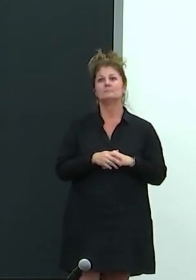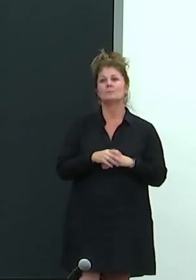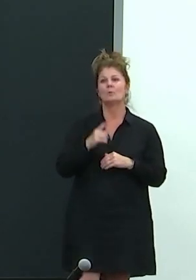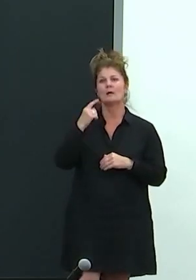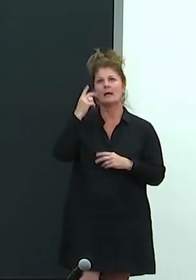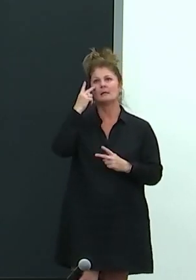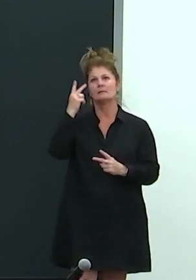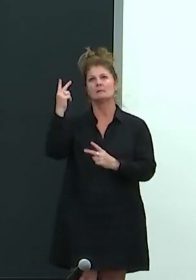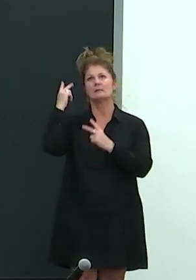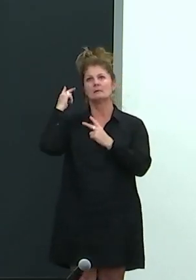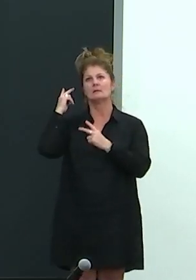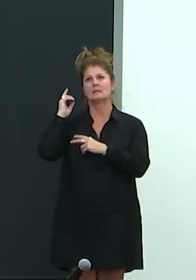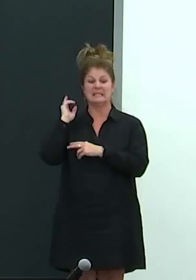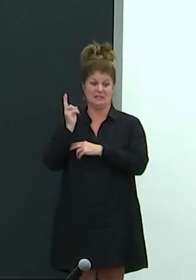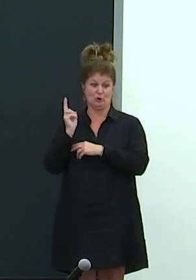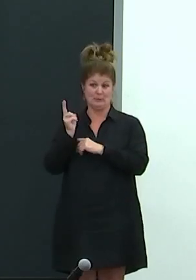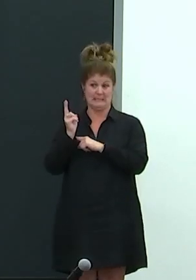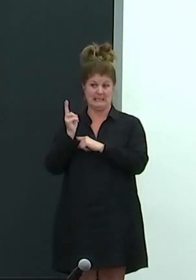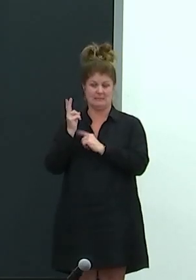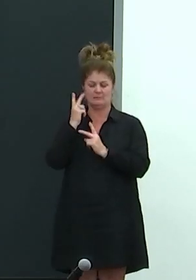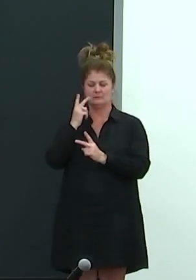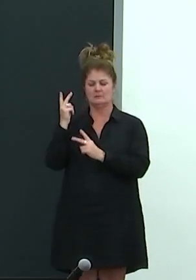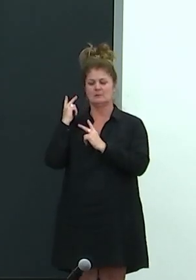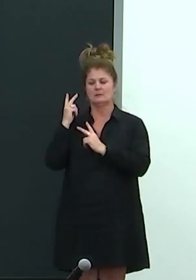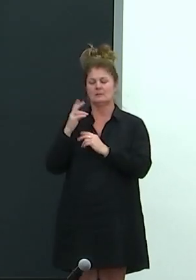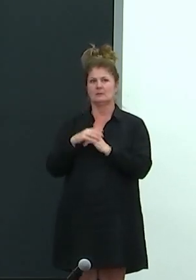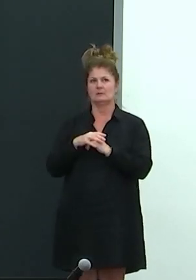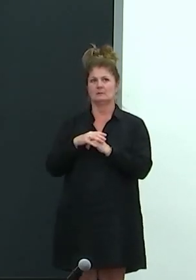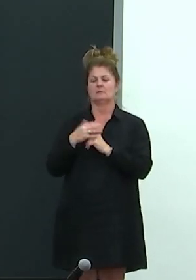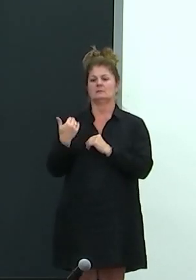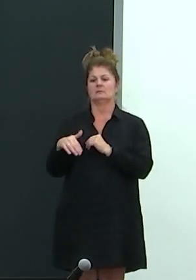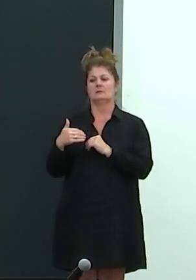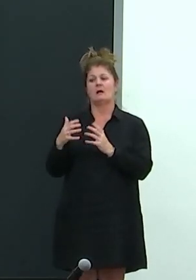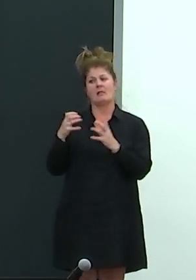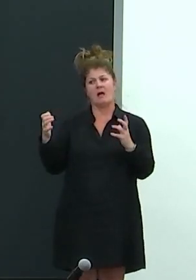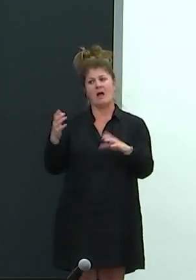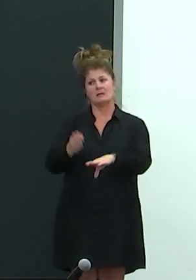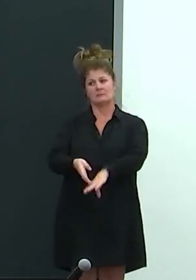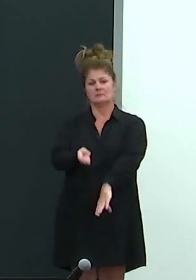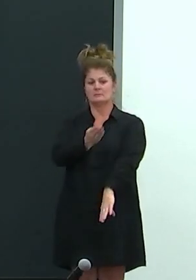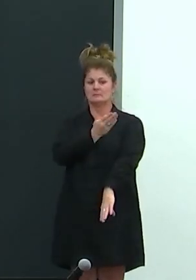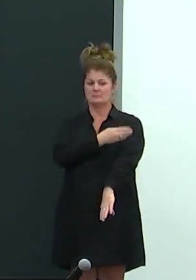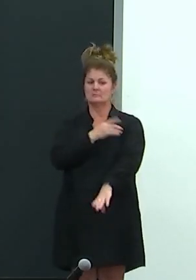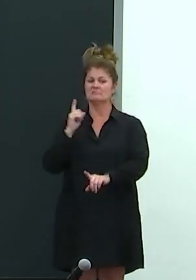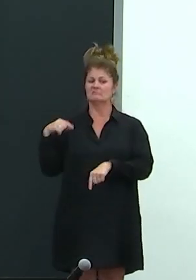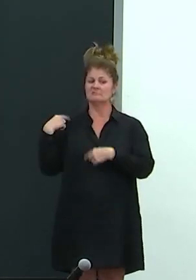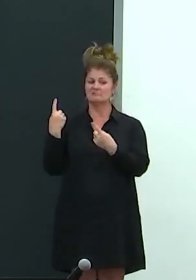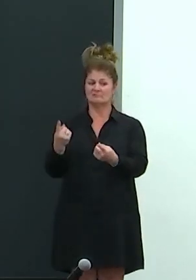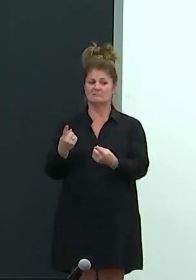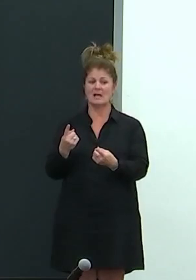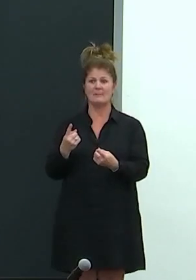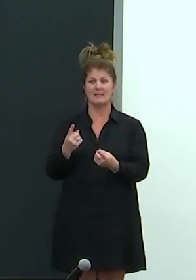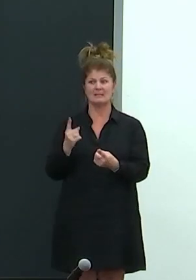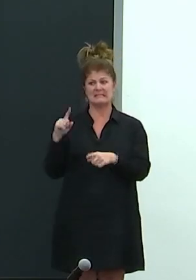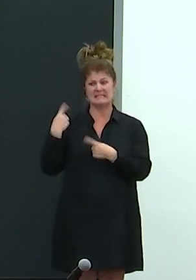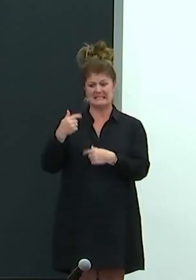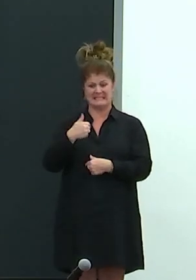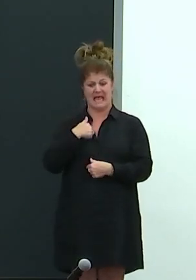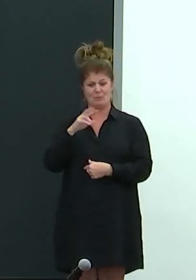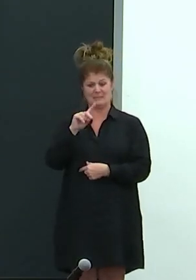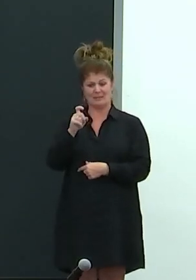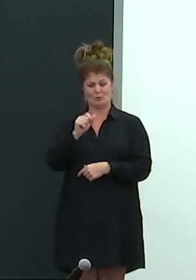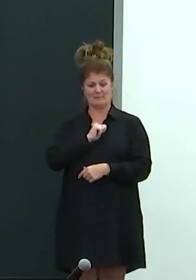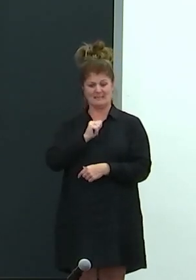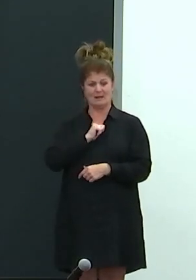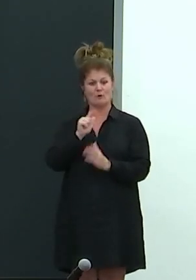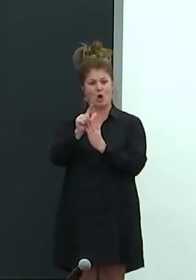back historically here, a lot has gotten better, even, since I was diagnosed.